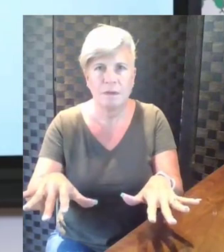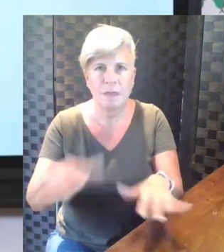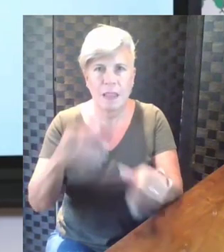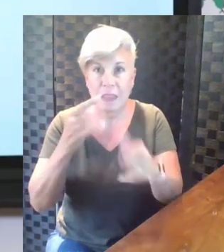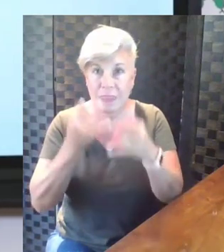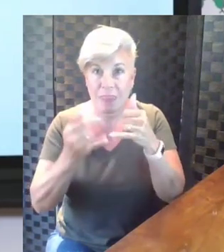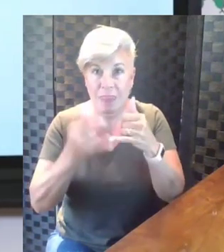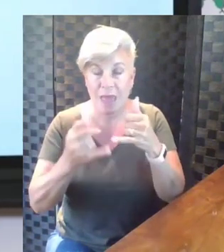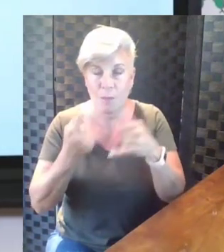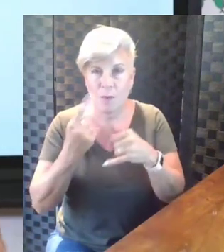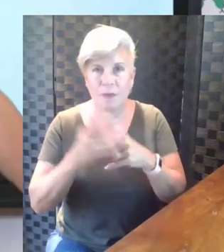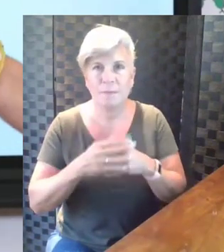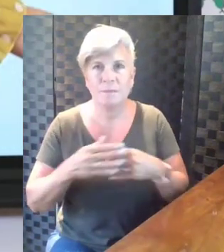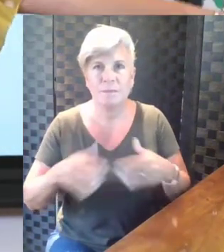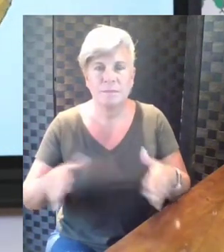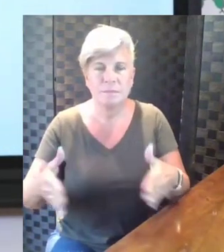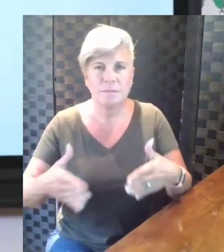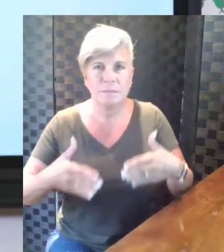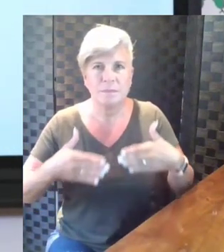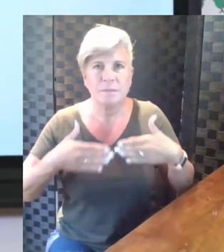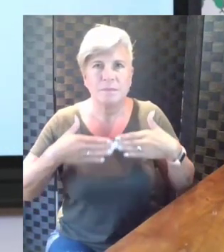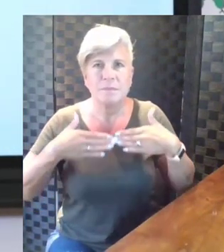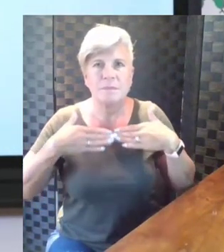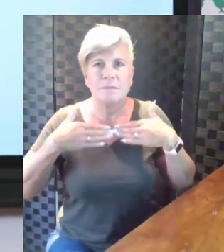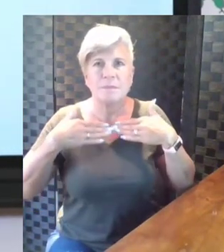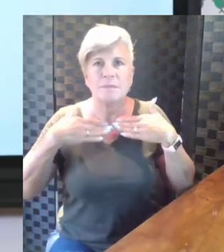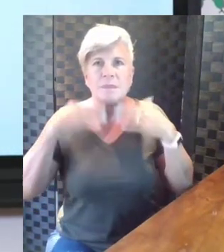And last deep breath, here we go.